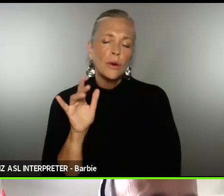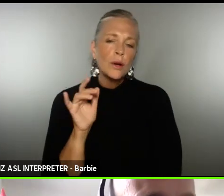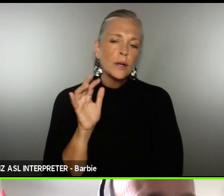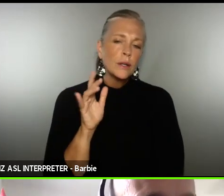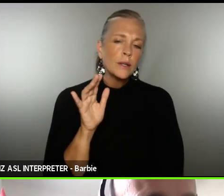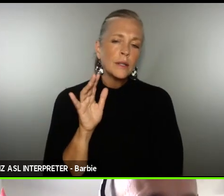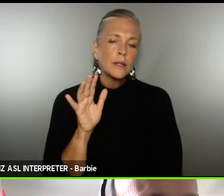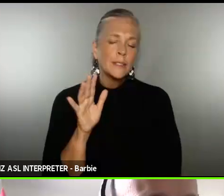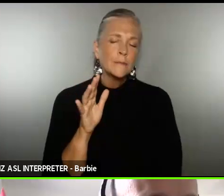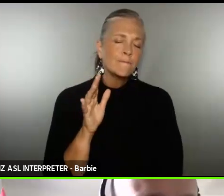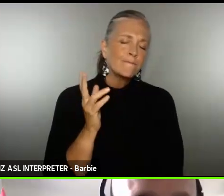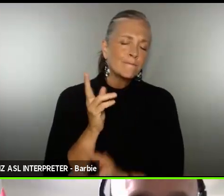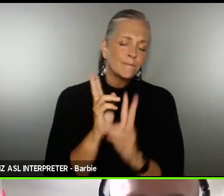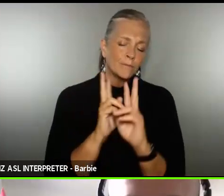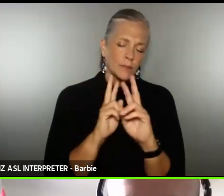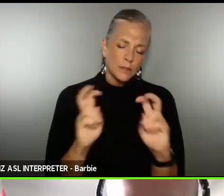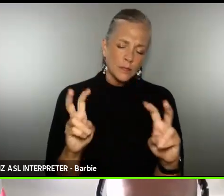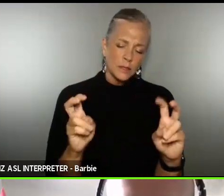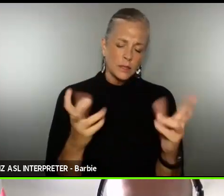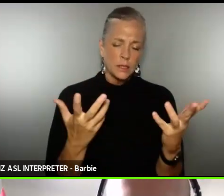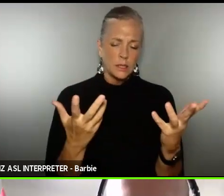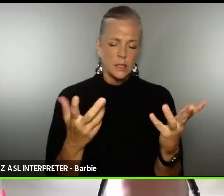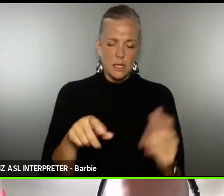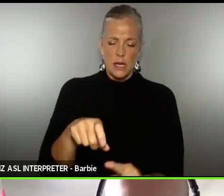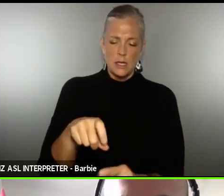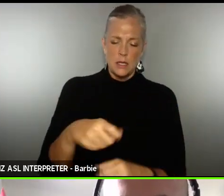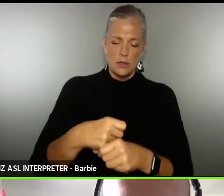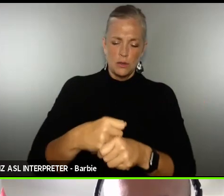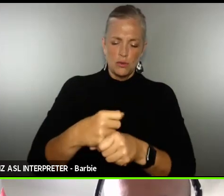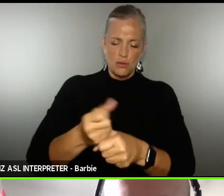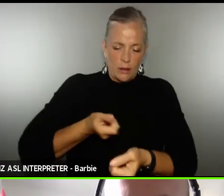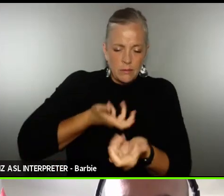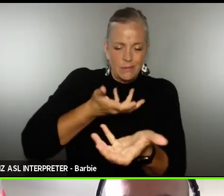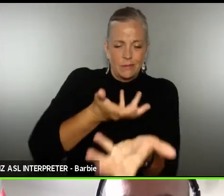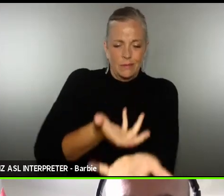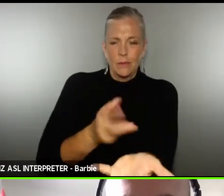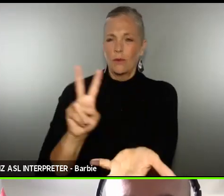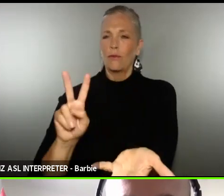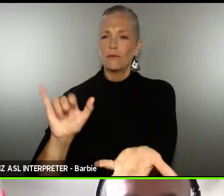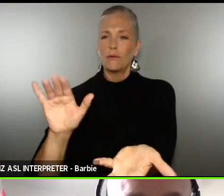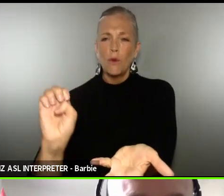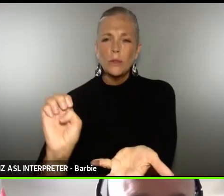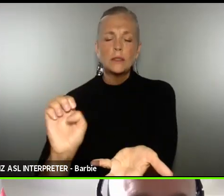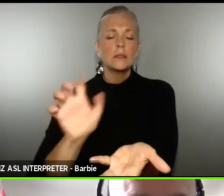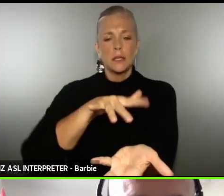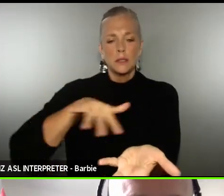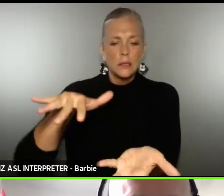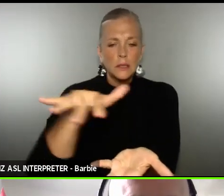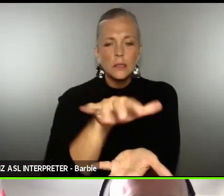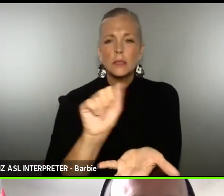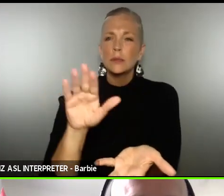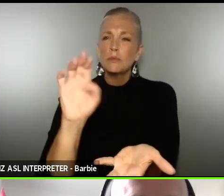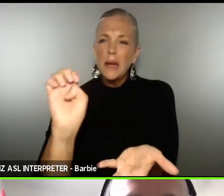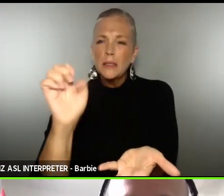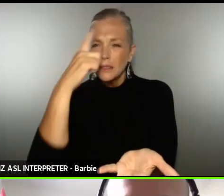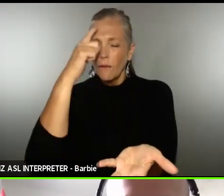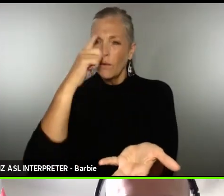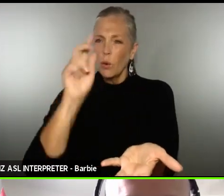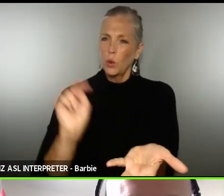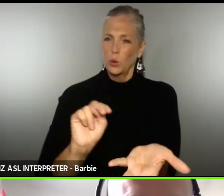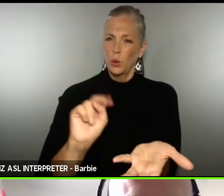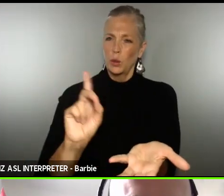this need of creating voice and a space for neurodiverse stories is